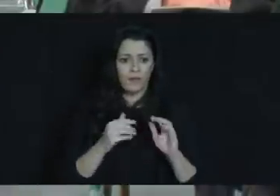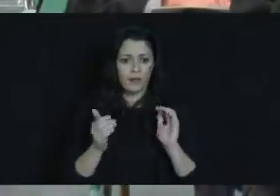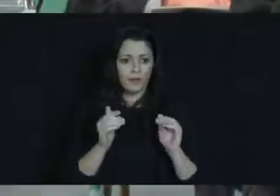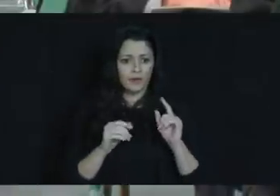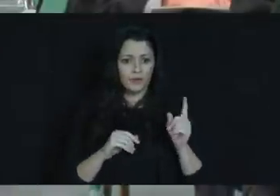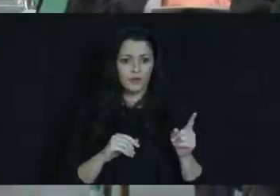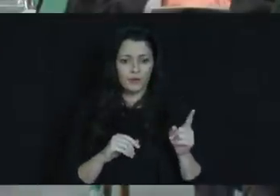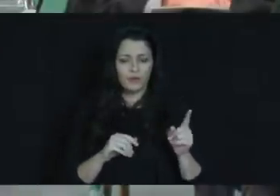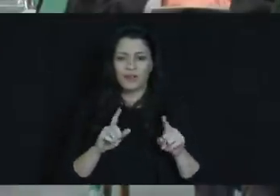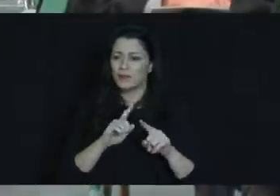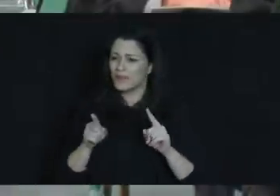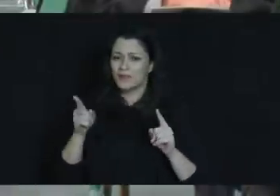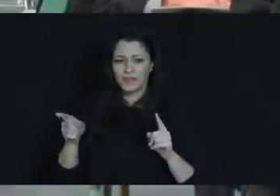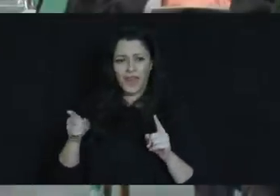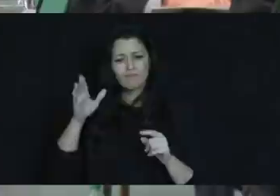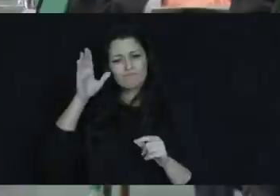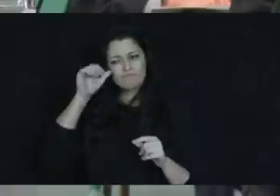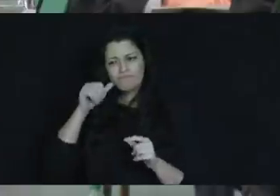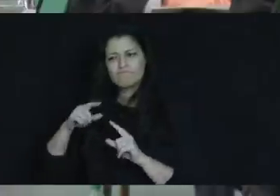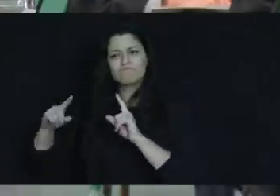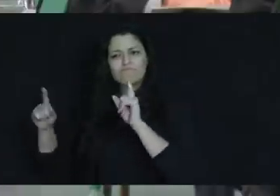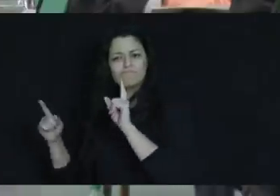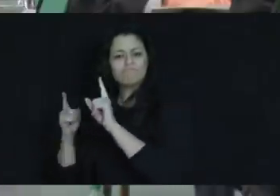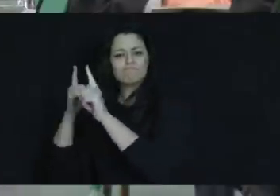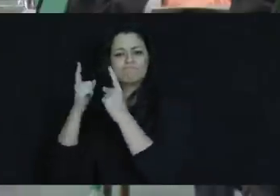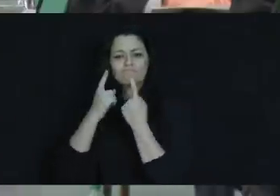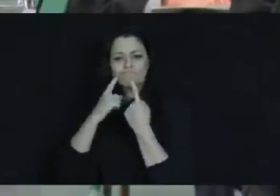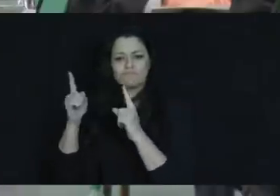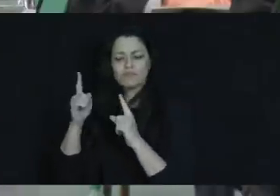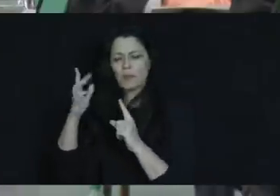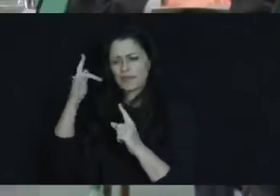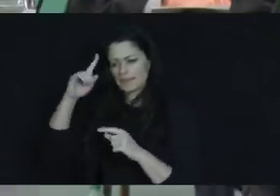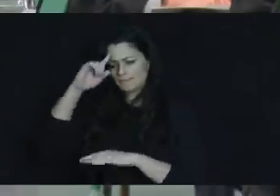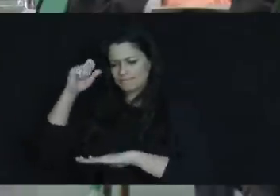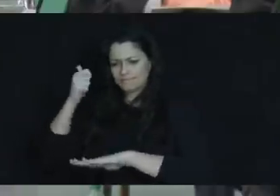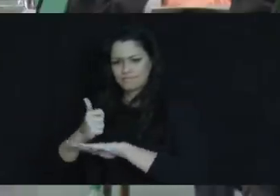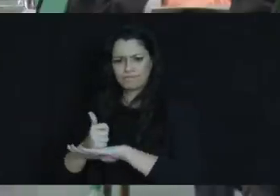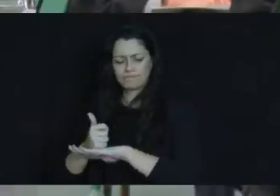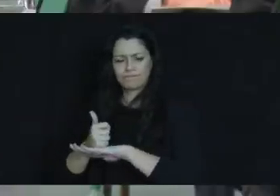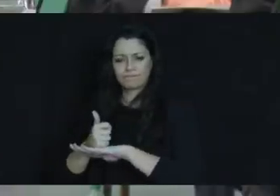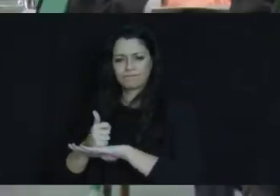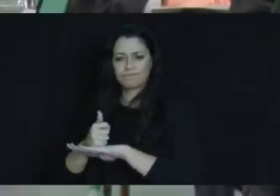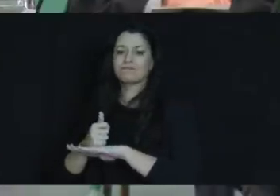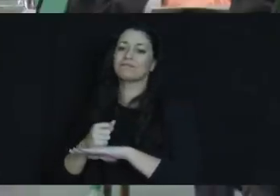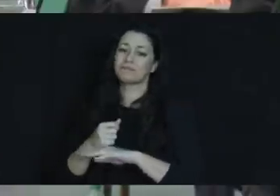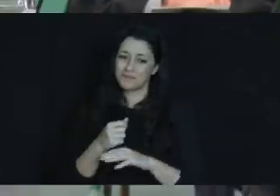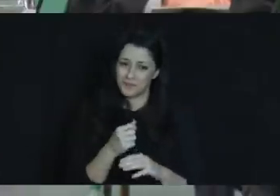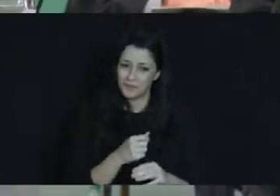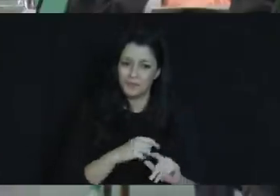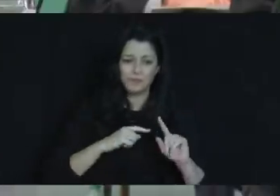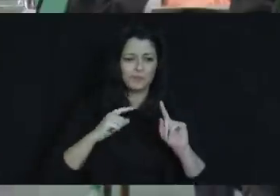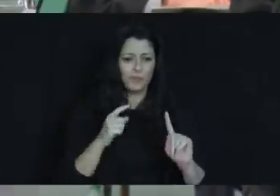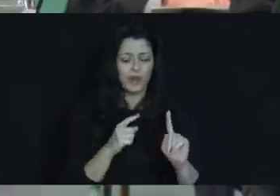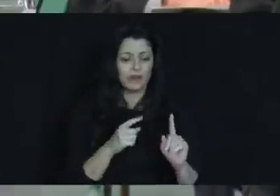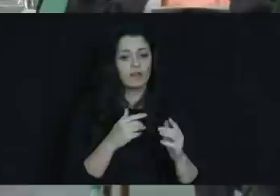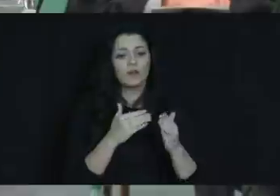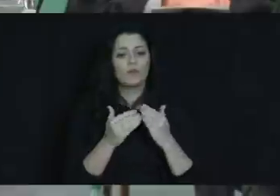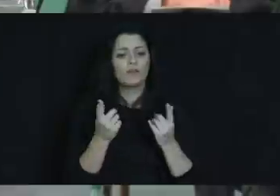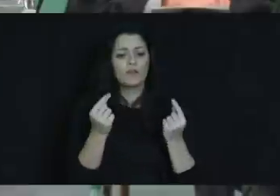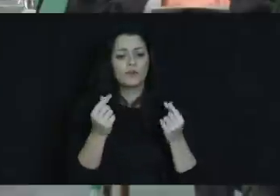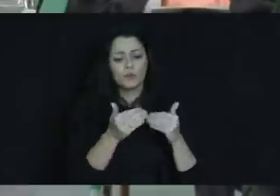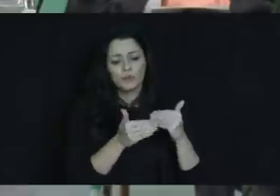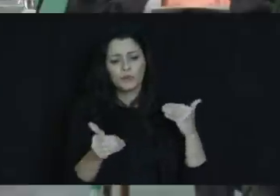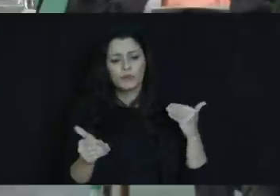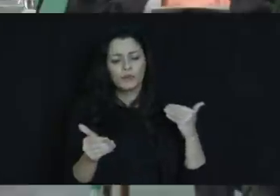So wherever you go, and whatever you set your mind to, commit with all your heart. Although many of you here